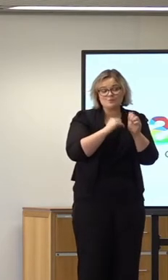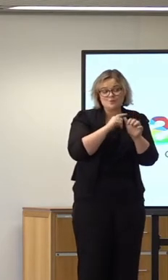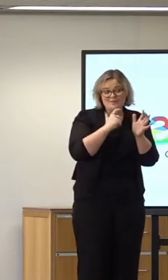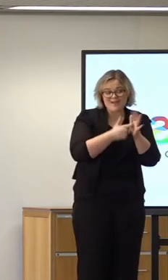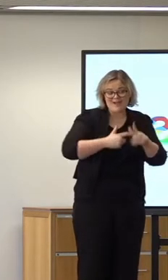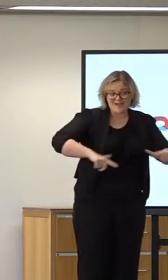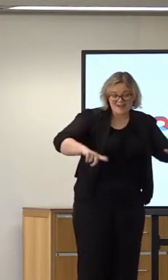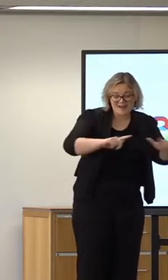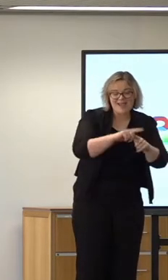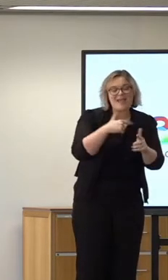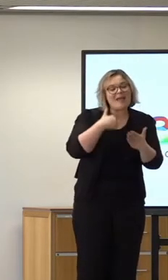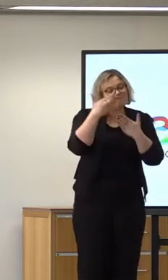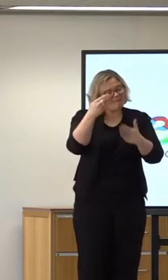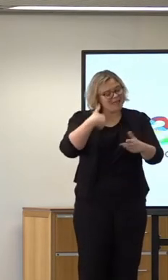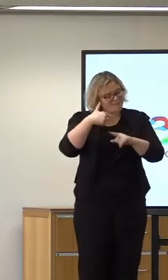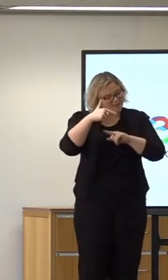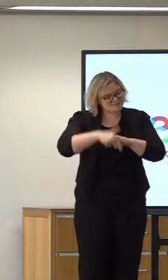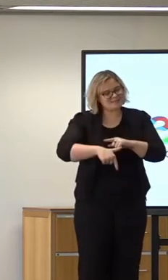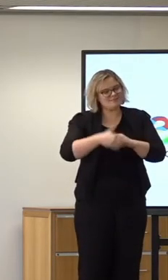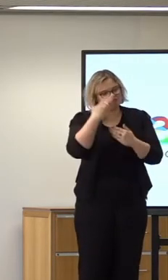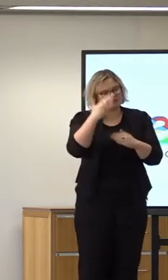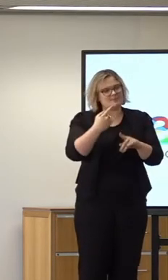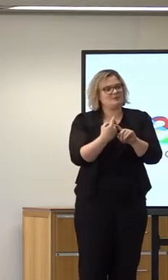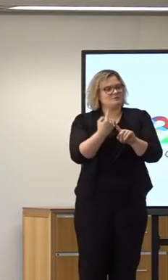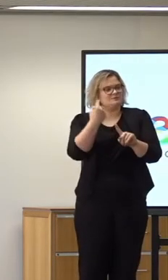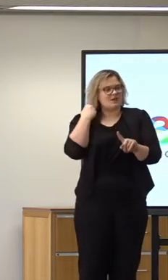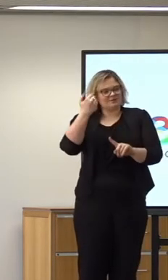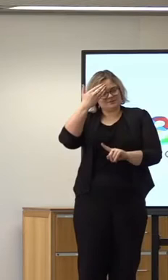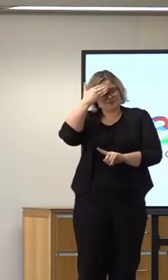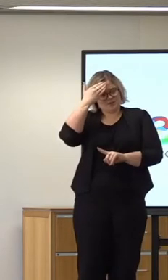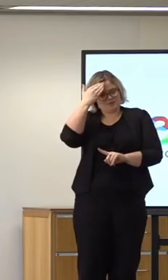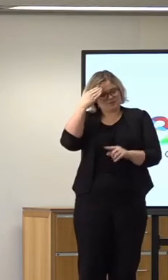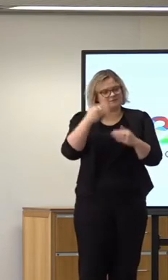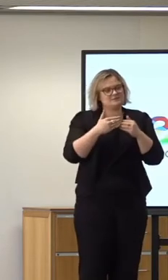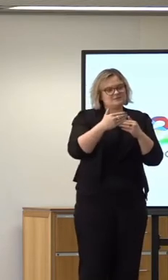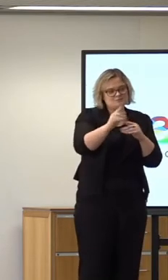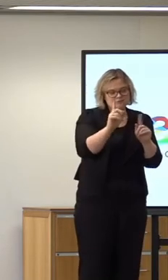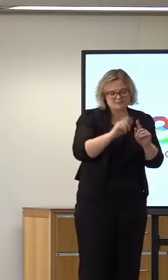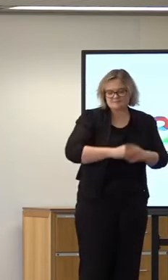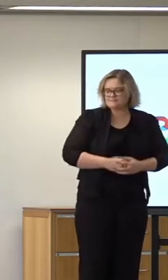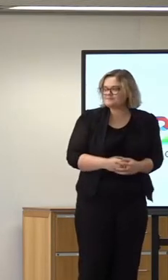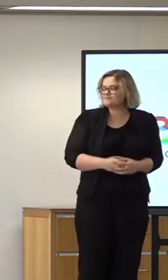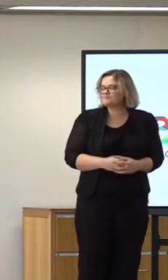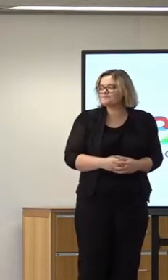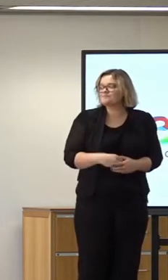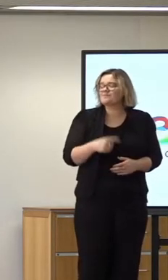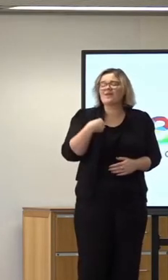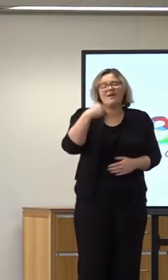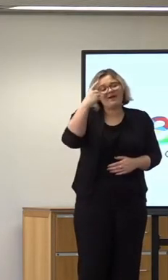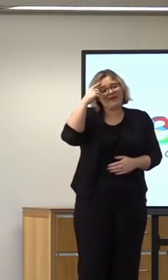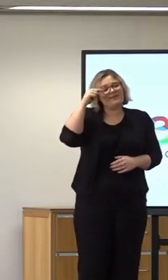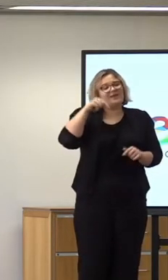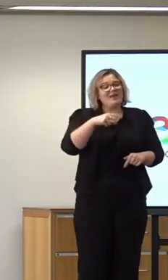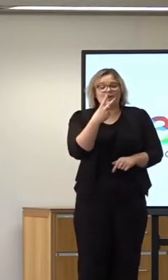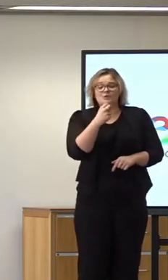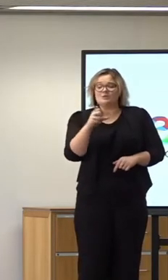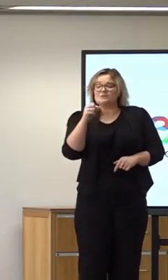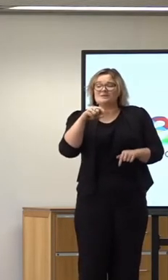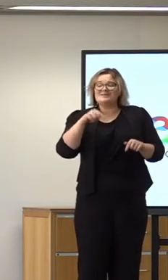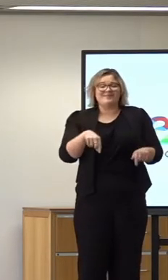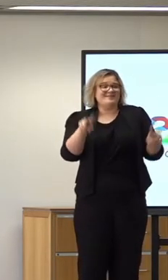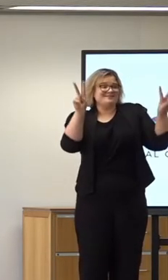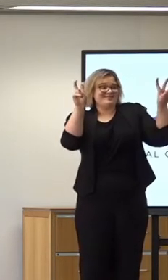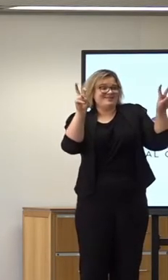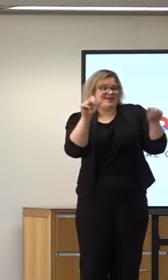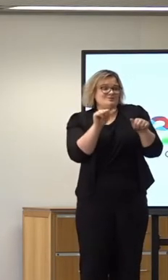to elders past and present. So 2020, I think disruption, you will all agree, is a very apt theme.